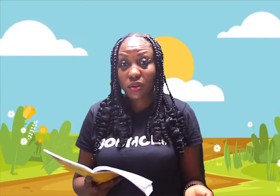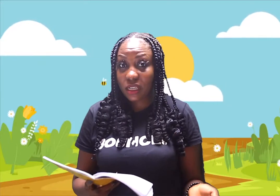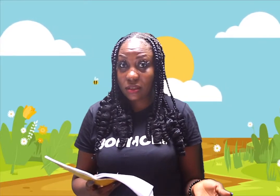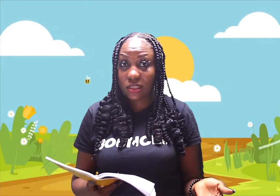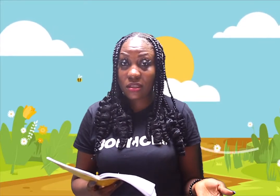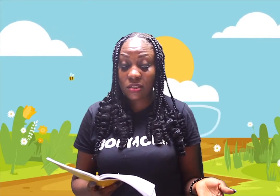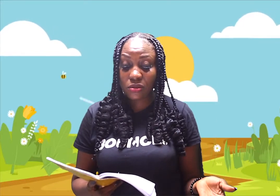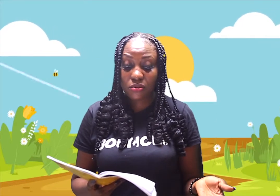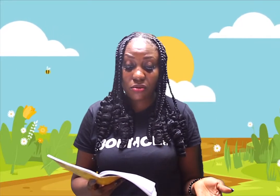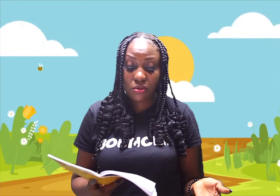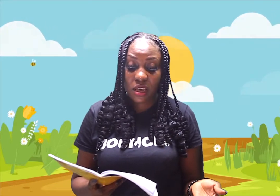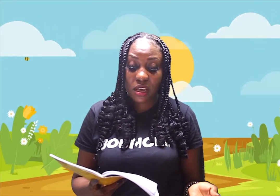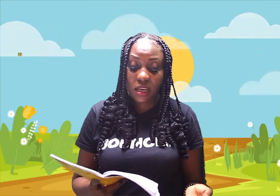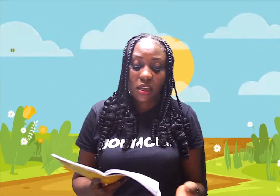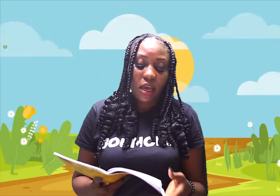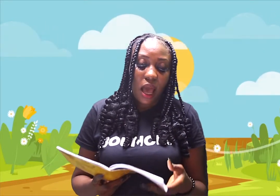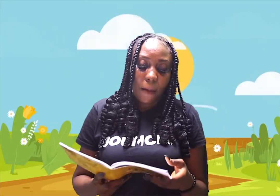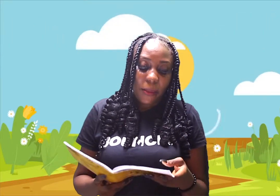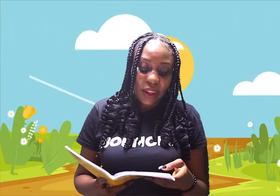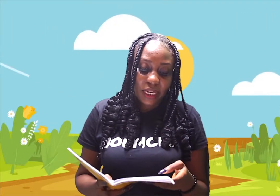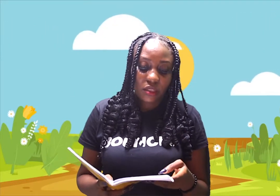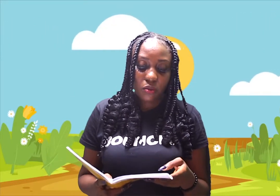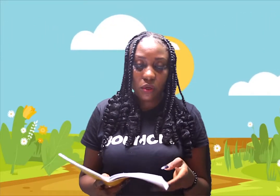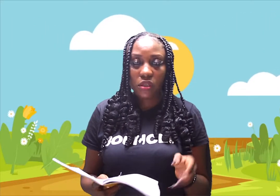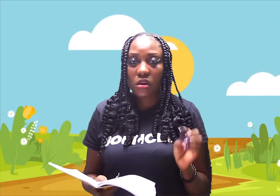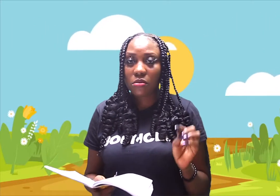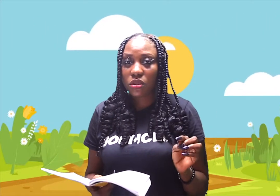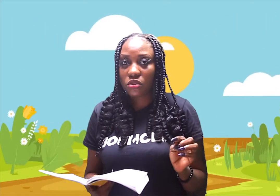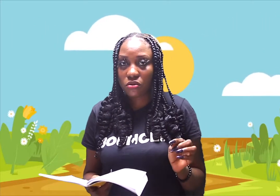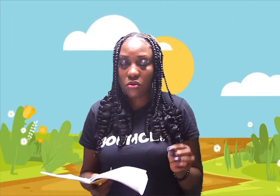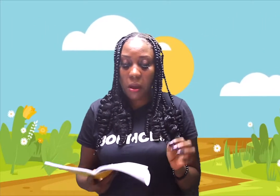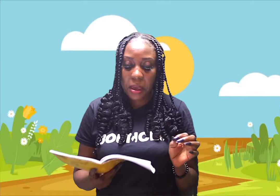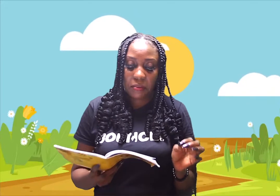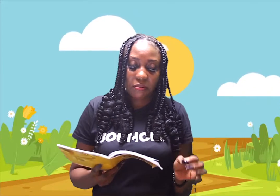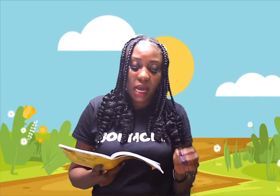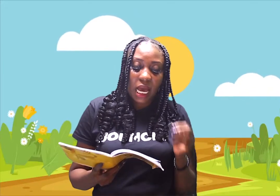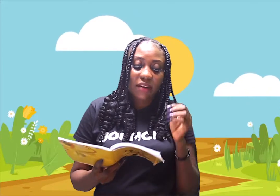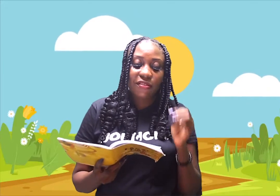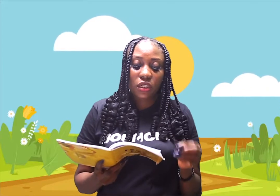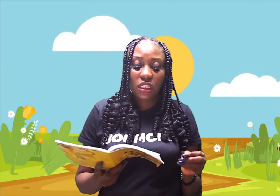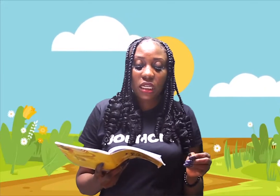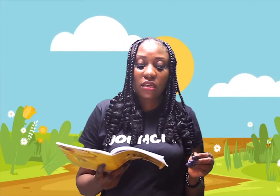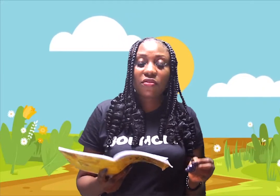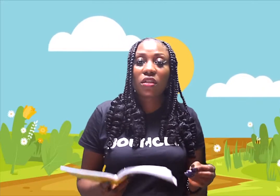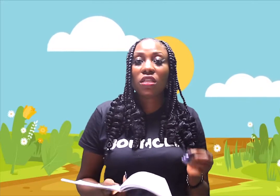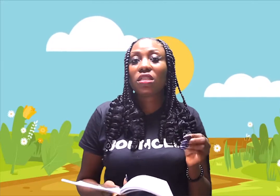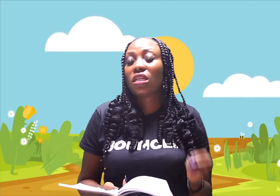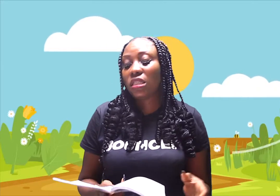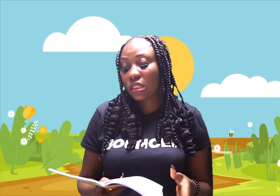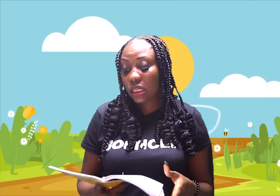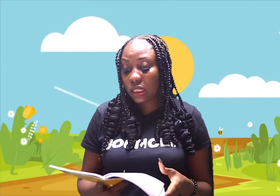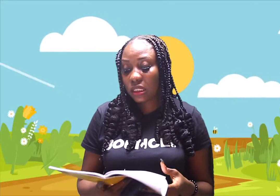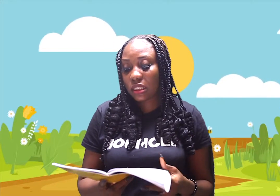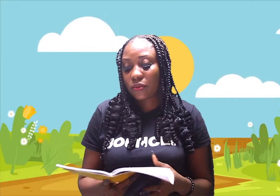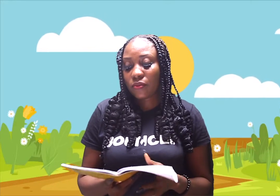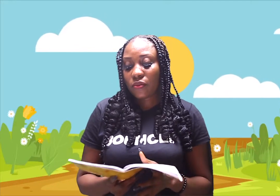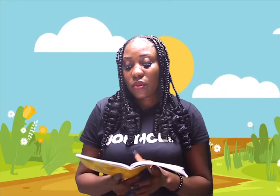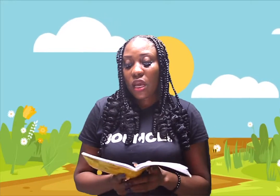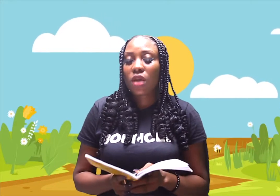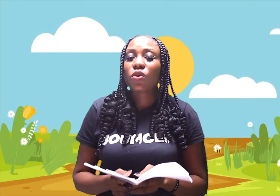when no one else sees you, okay? The next one, number two, in Mark 14 verse